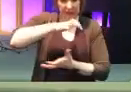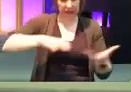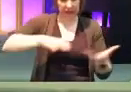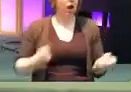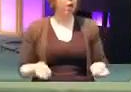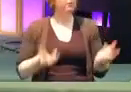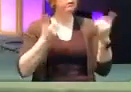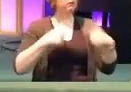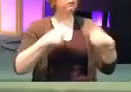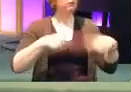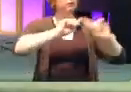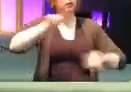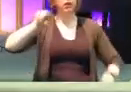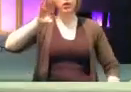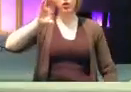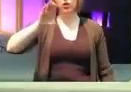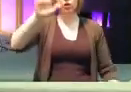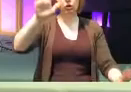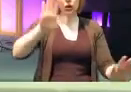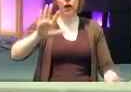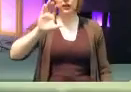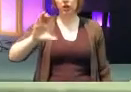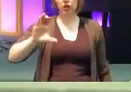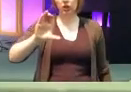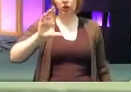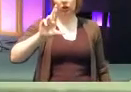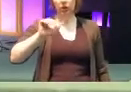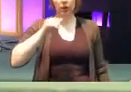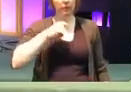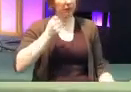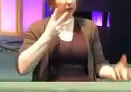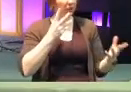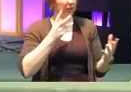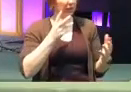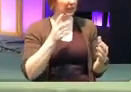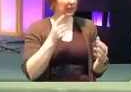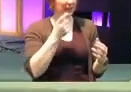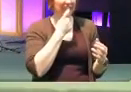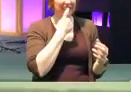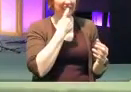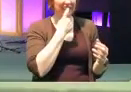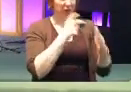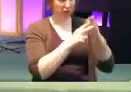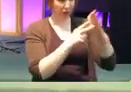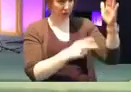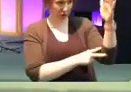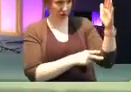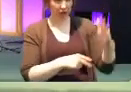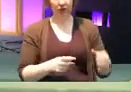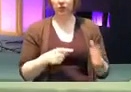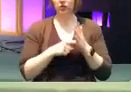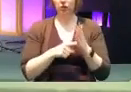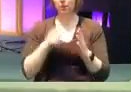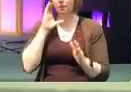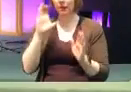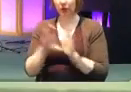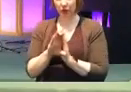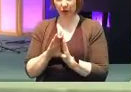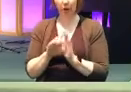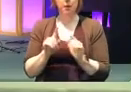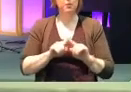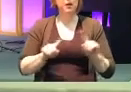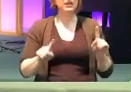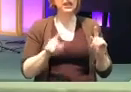Canyon? Anybody to the Grand Canyon? Anybody been to the glass bridge in the Grand Canyon? I was going to show a picture of it, but the glass